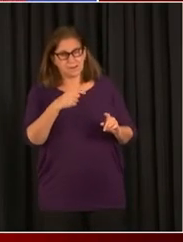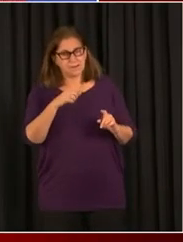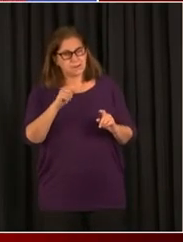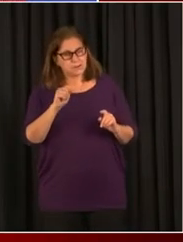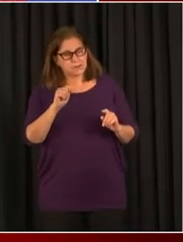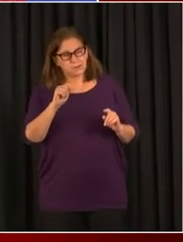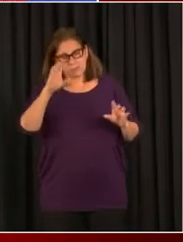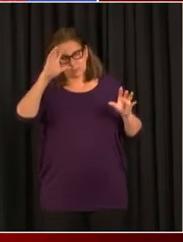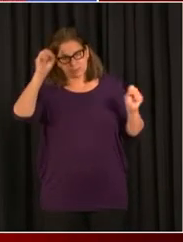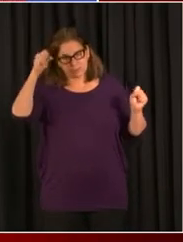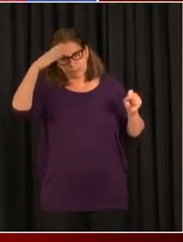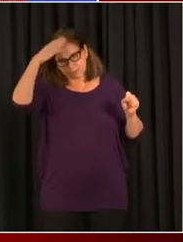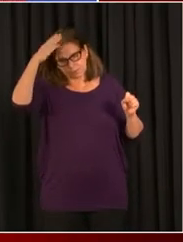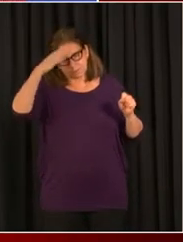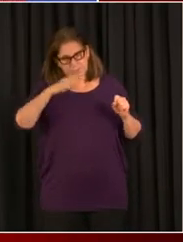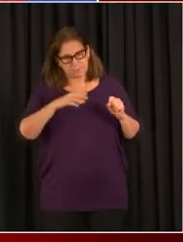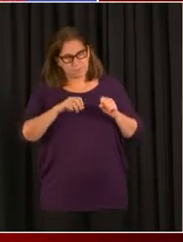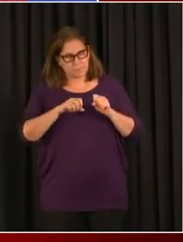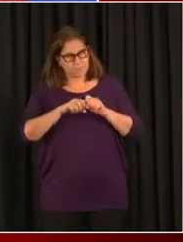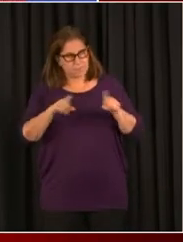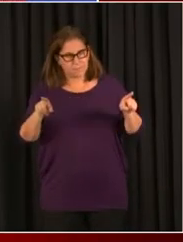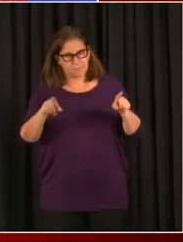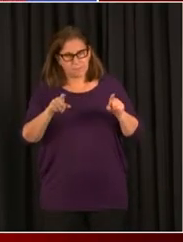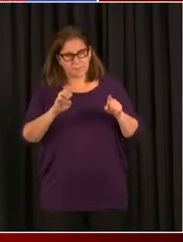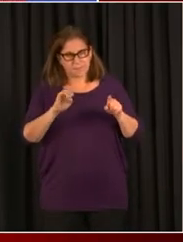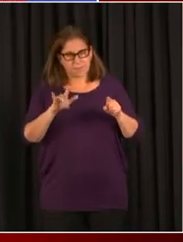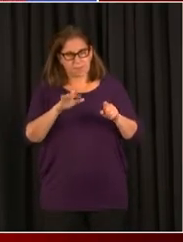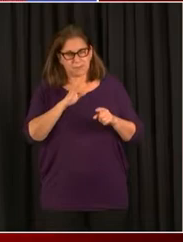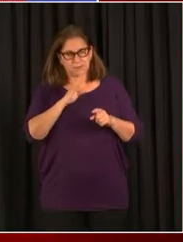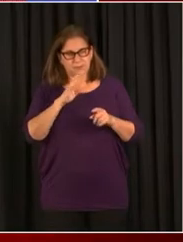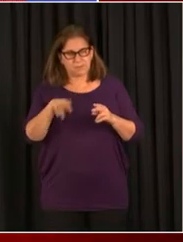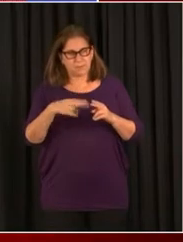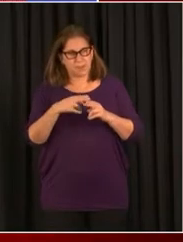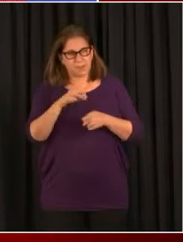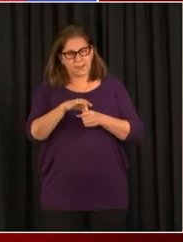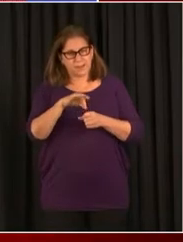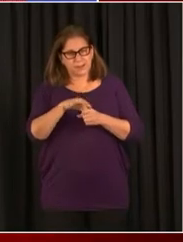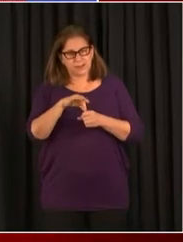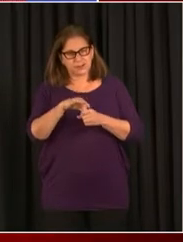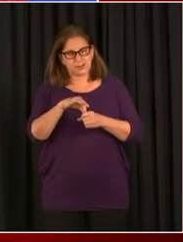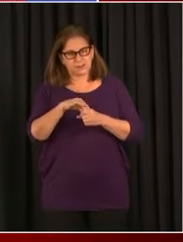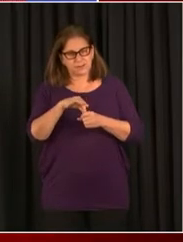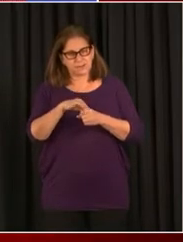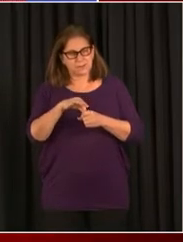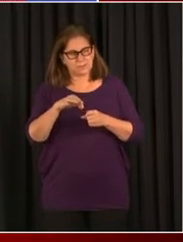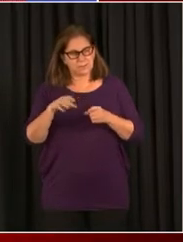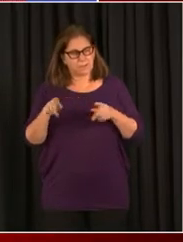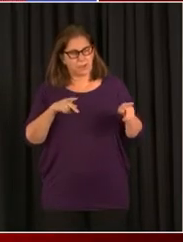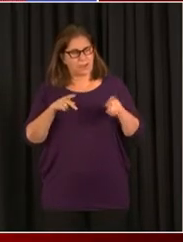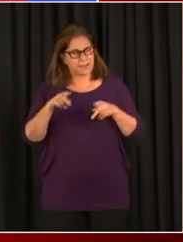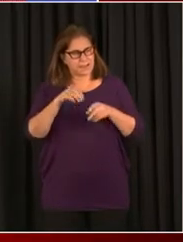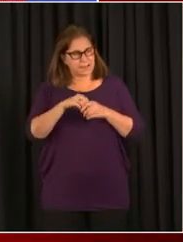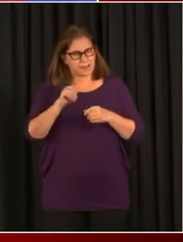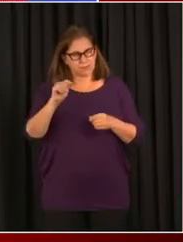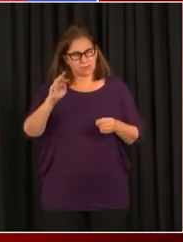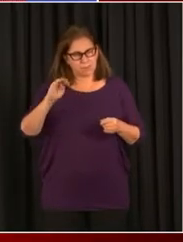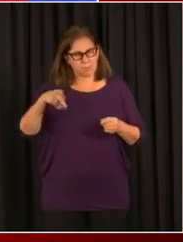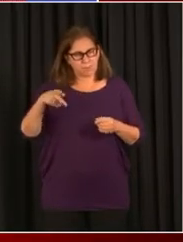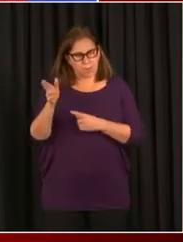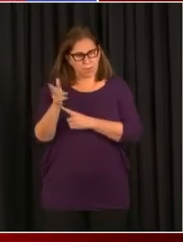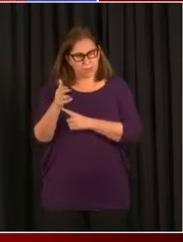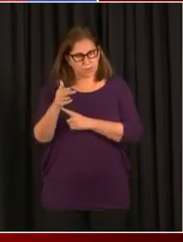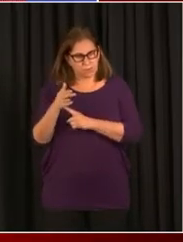or intending to have some kind of election night party at the Trump Hotel. I know previously you've been unable to do anything